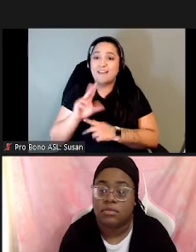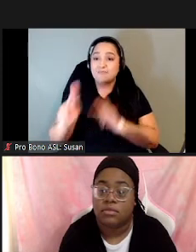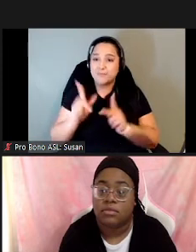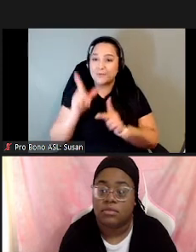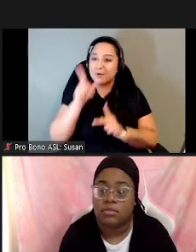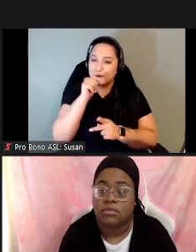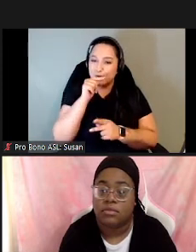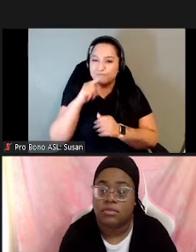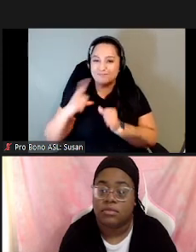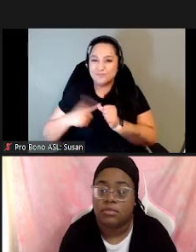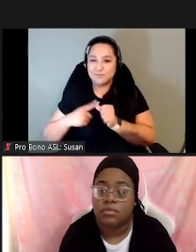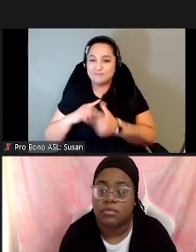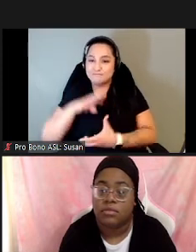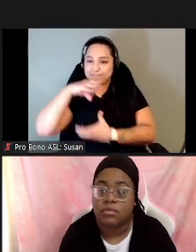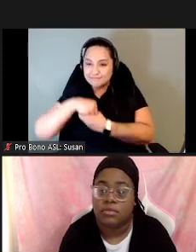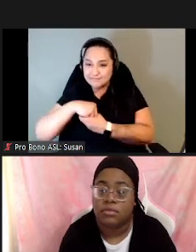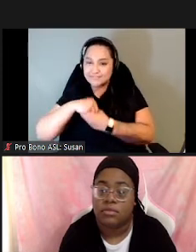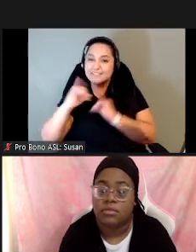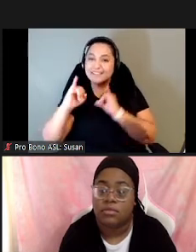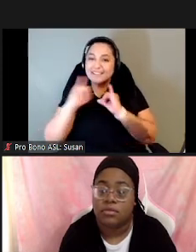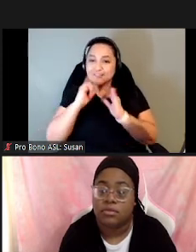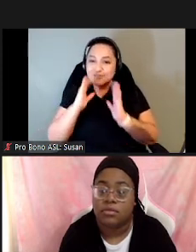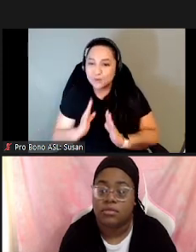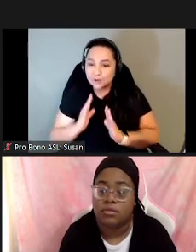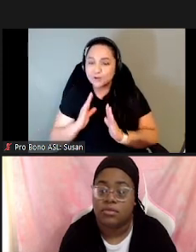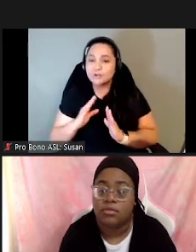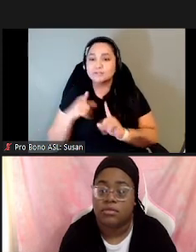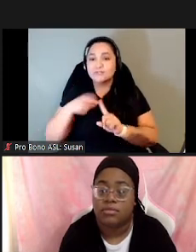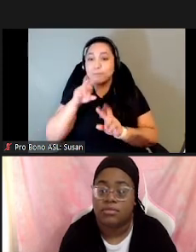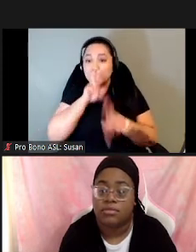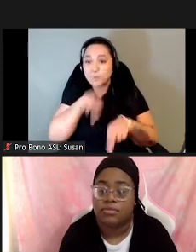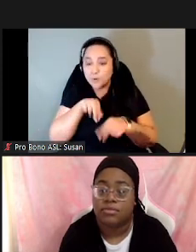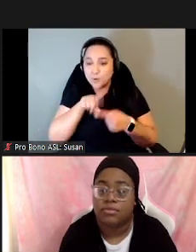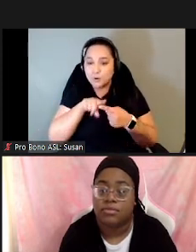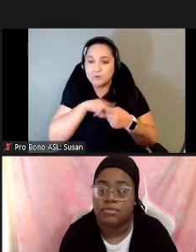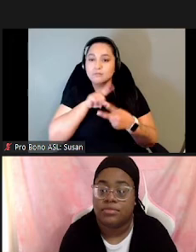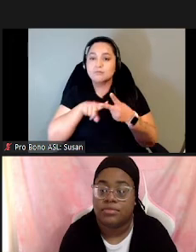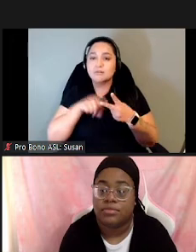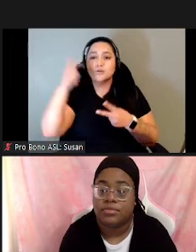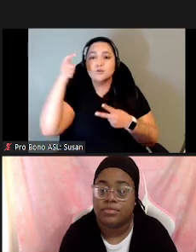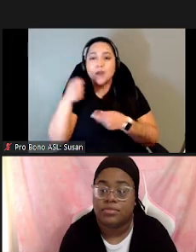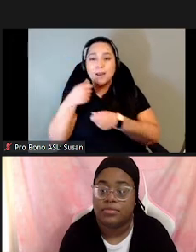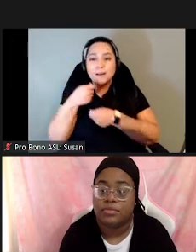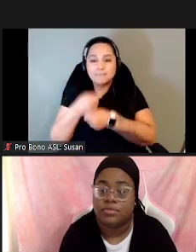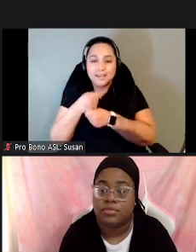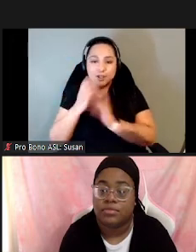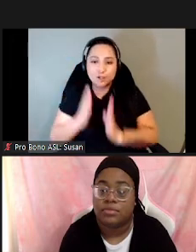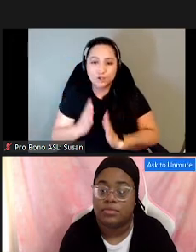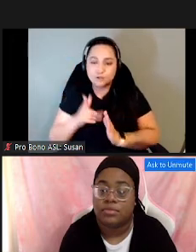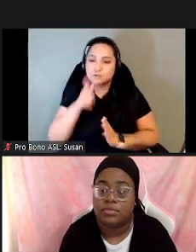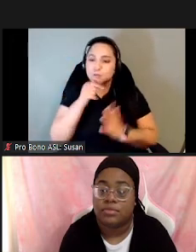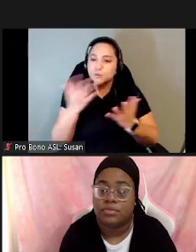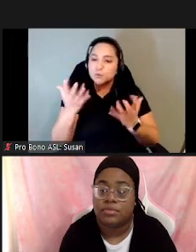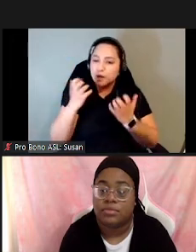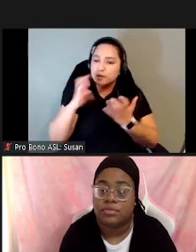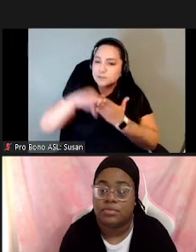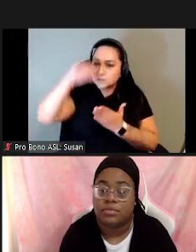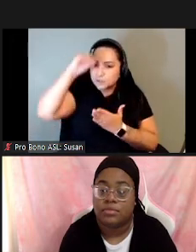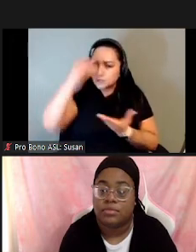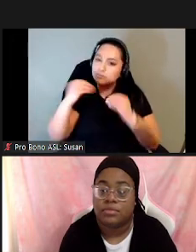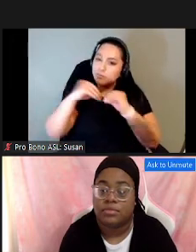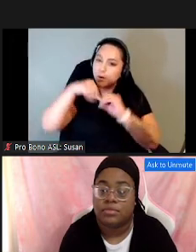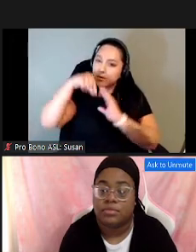included, interviewees from the report, grant makers who were seeking ways to deepen their learning about field